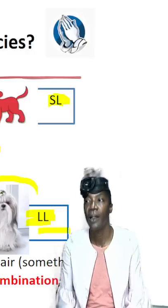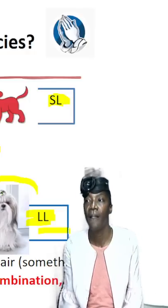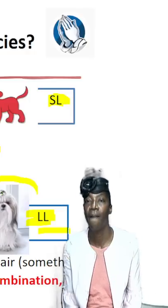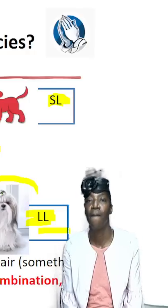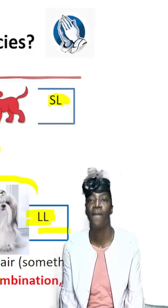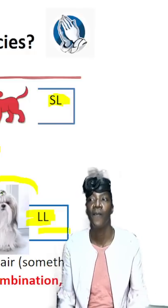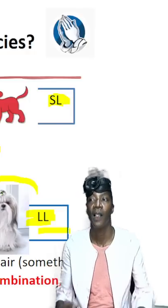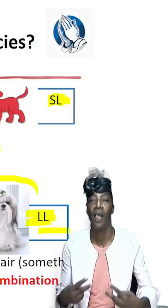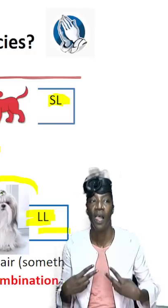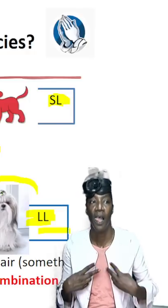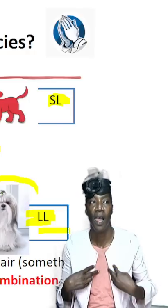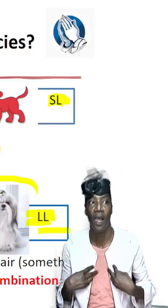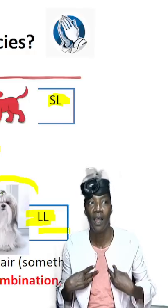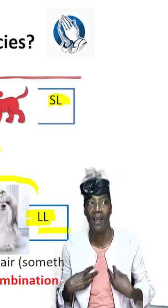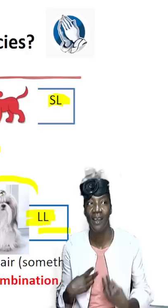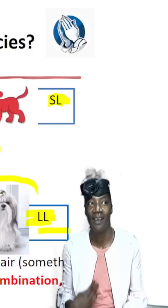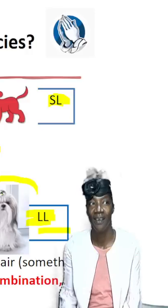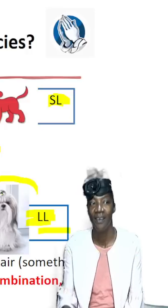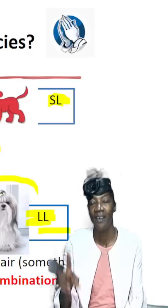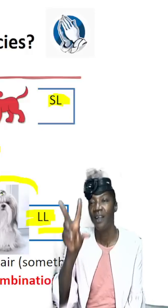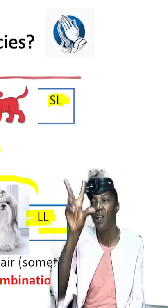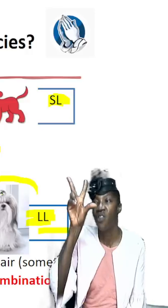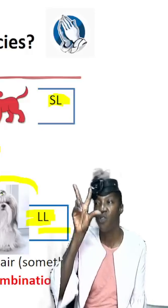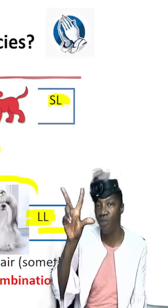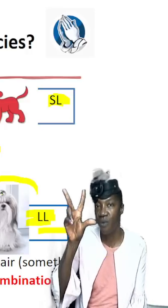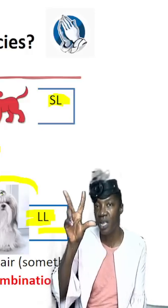We have three offsprings,